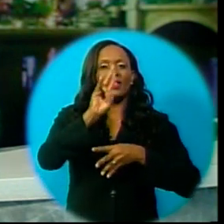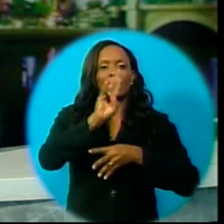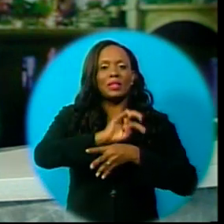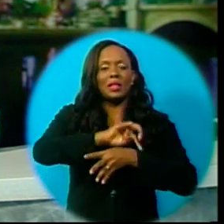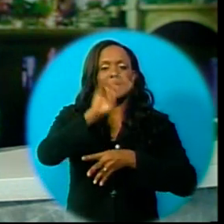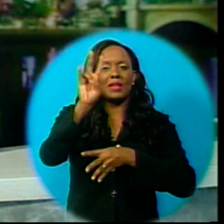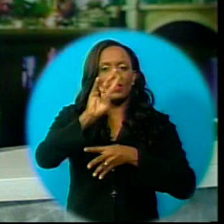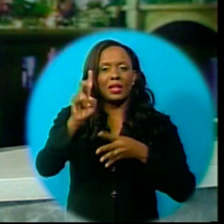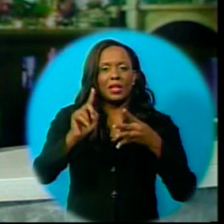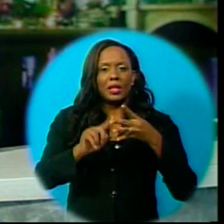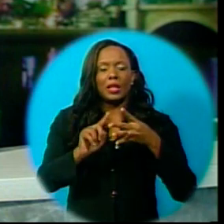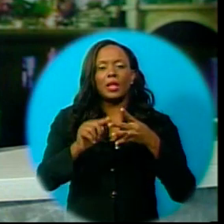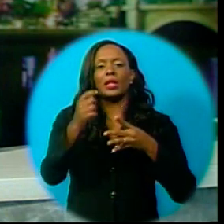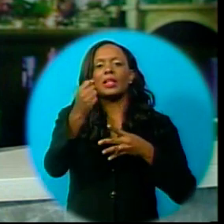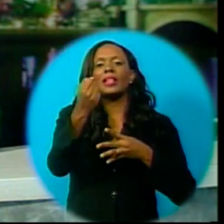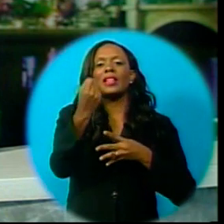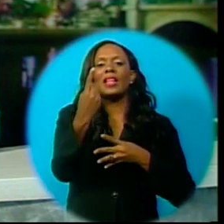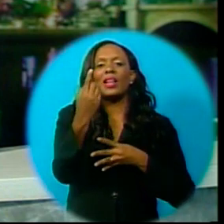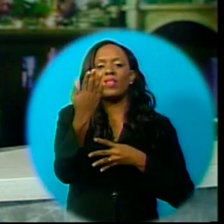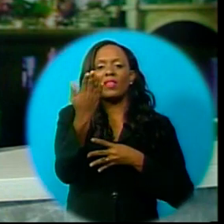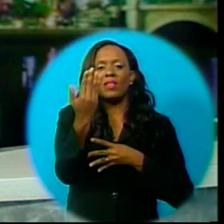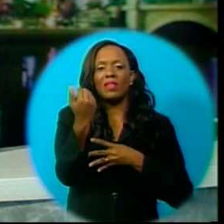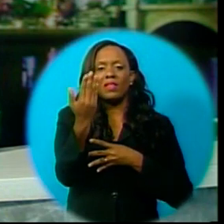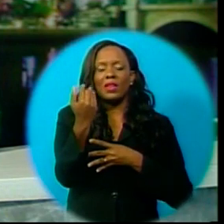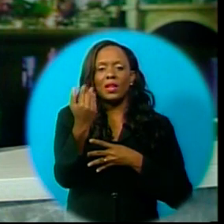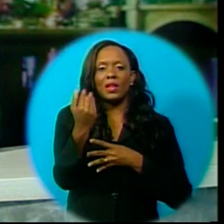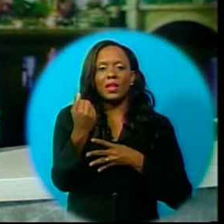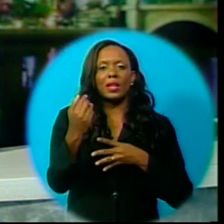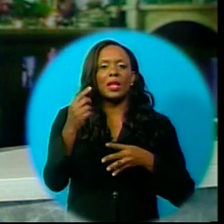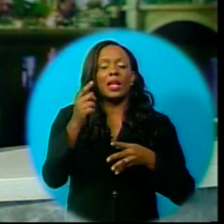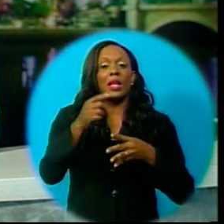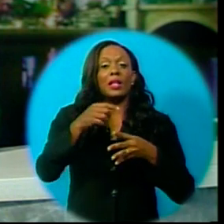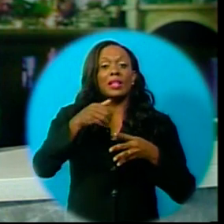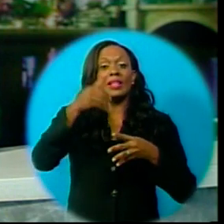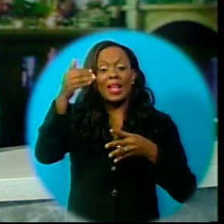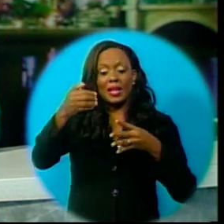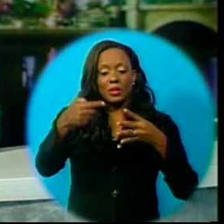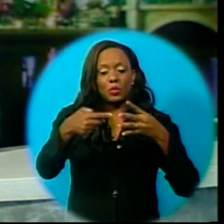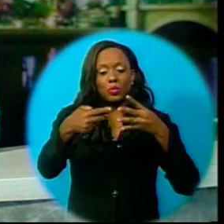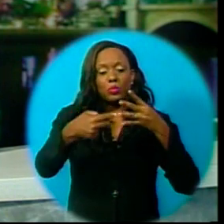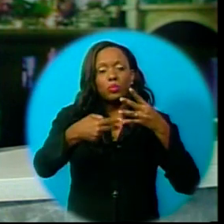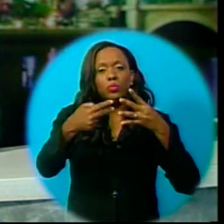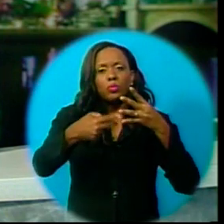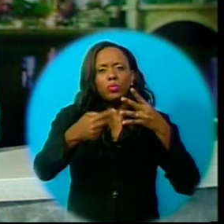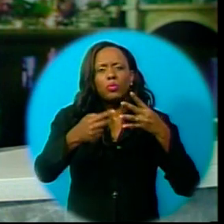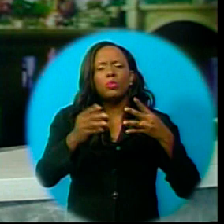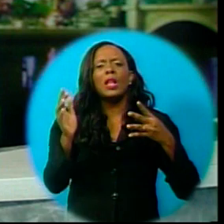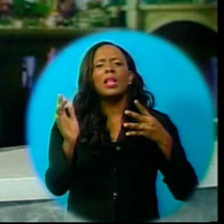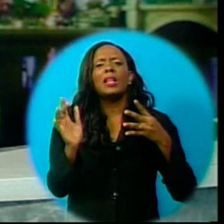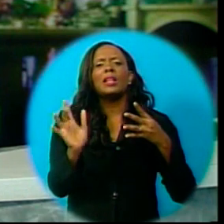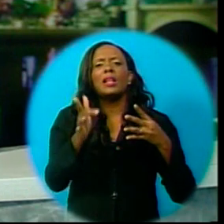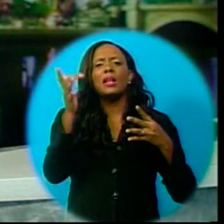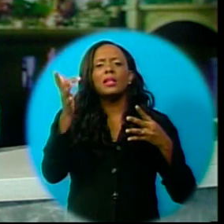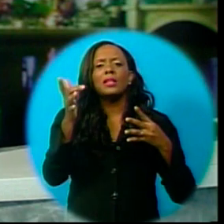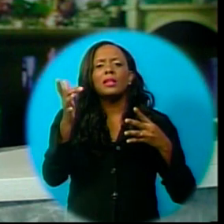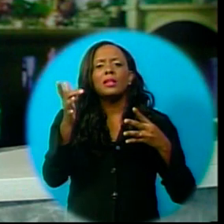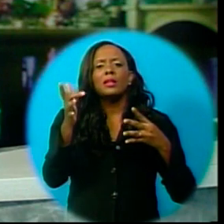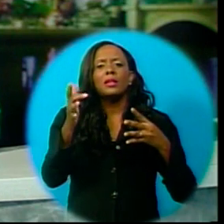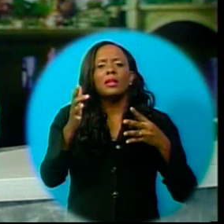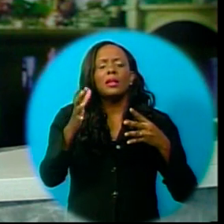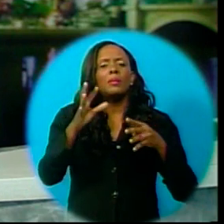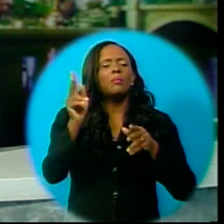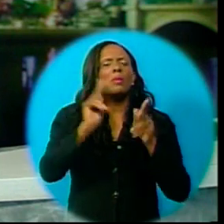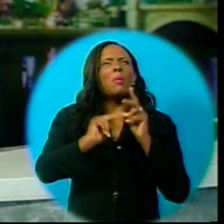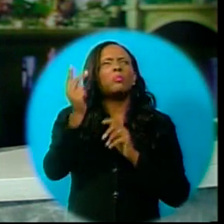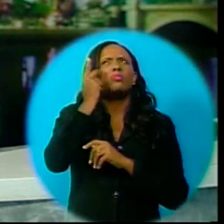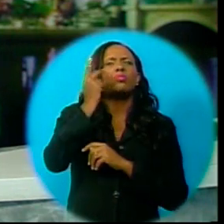about 11:15, this time measuring 6.4. 2 tremors would follow within minutes. Prompted by memories of